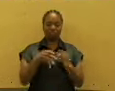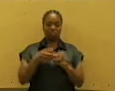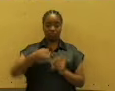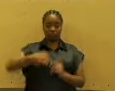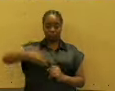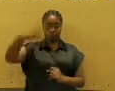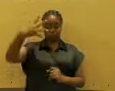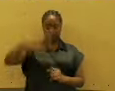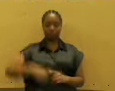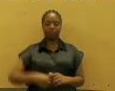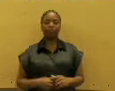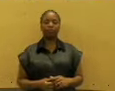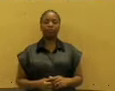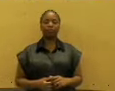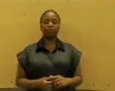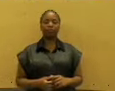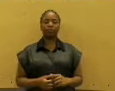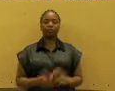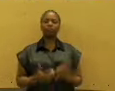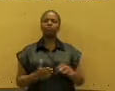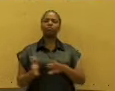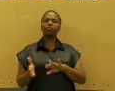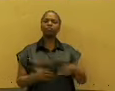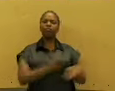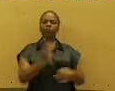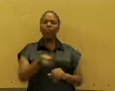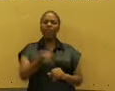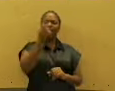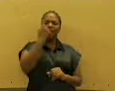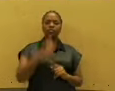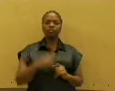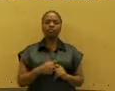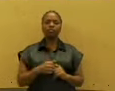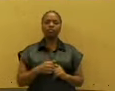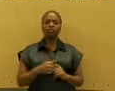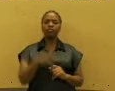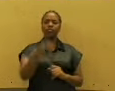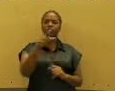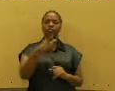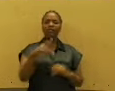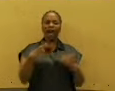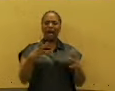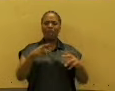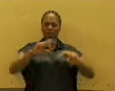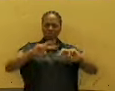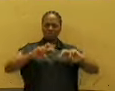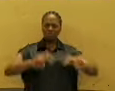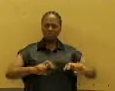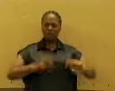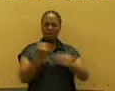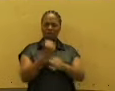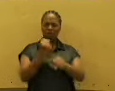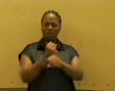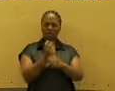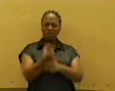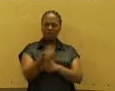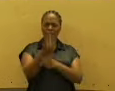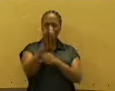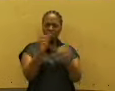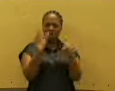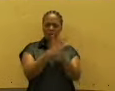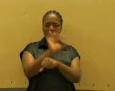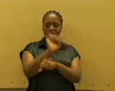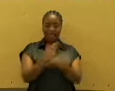Right. So to understand exactly what we were going into with the Social Justice Barometer, I'd like us to first understand what